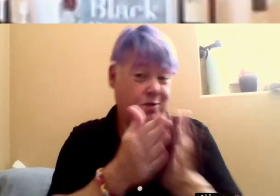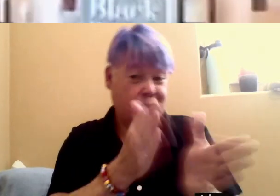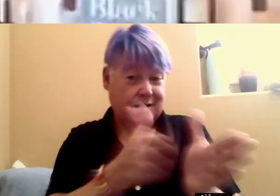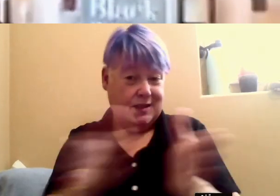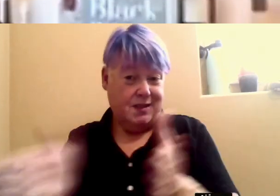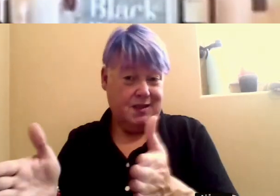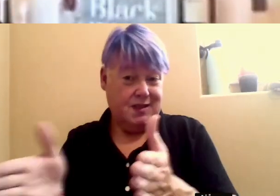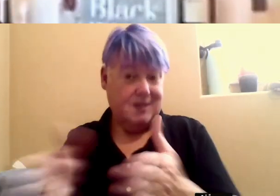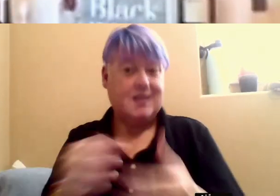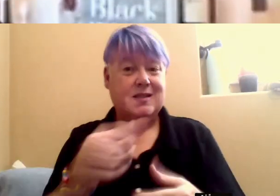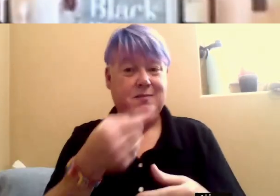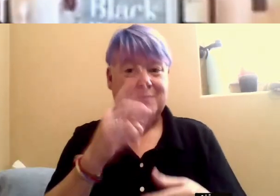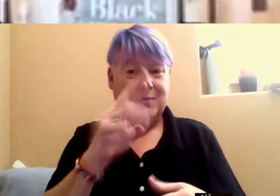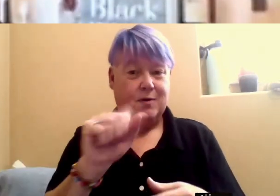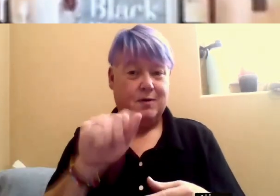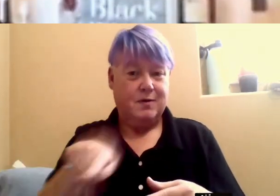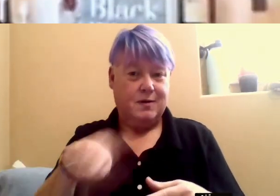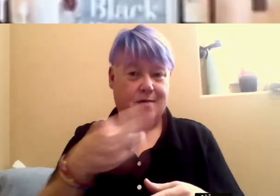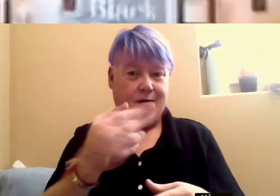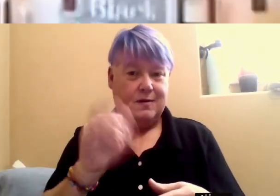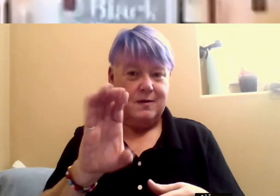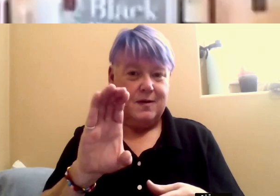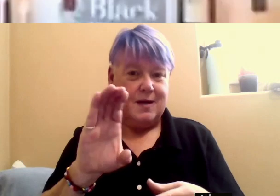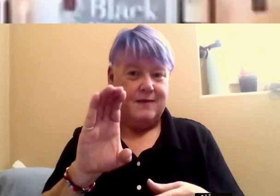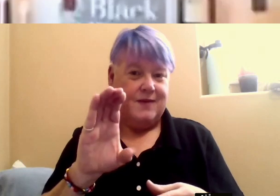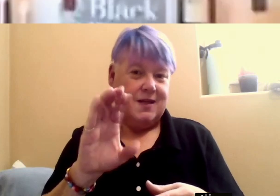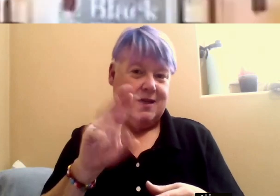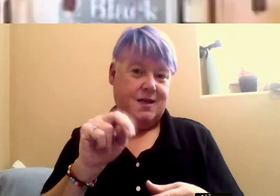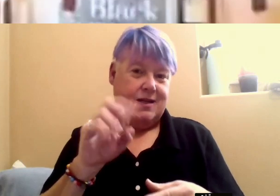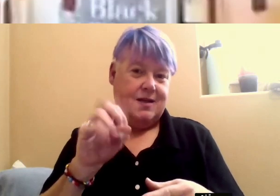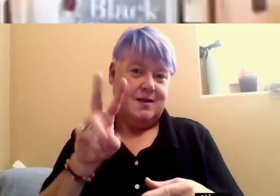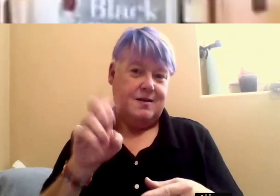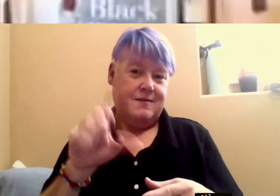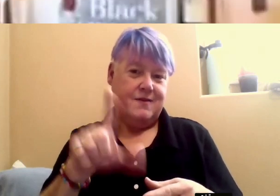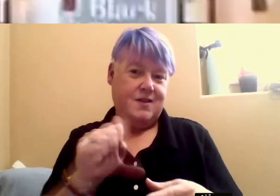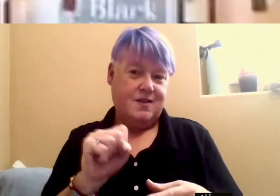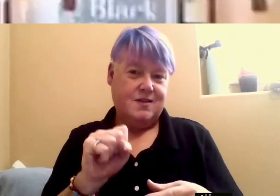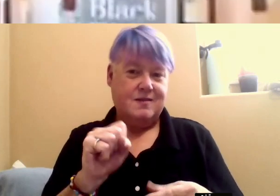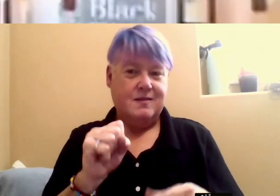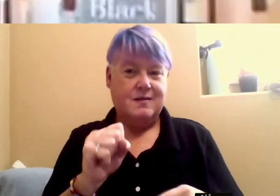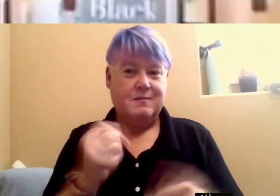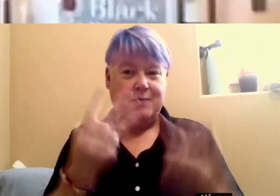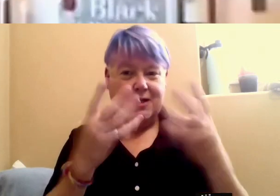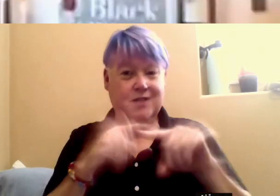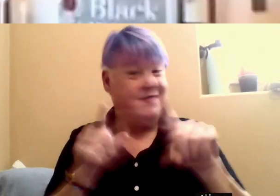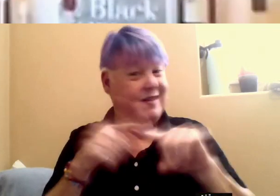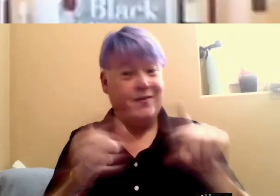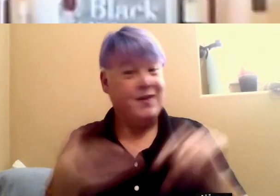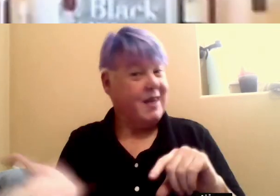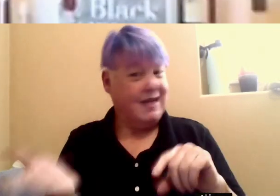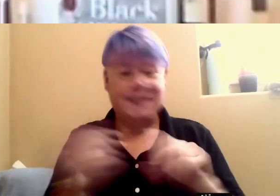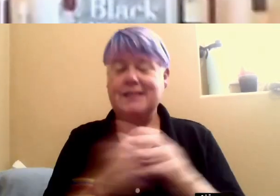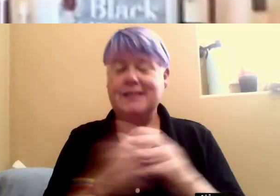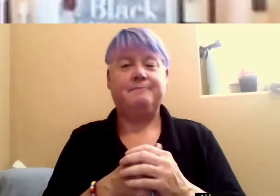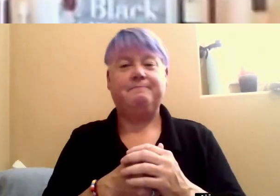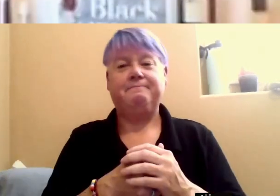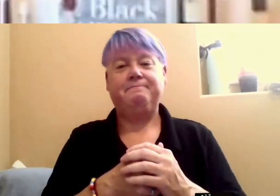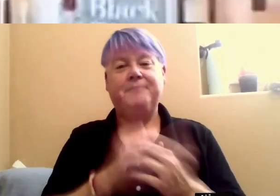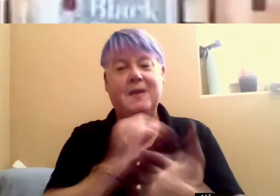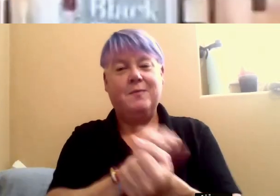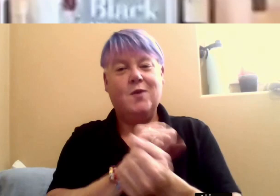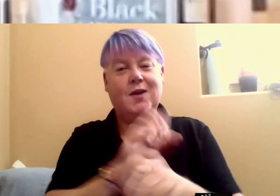graphic novels I have coming out in the next couple of years. So it's just a bunch of stuff that I'm working on.